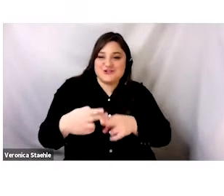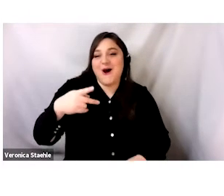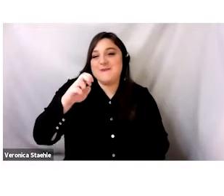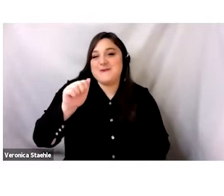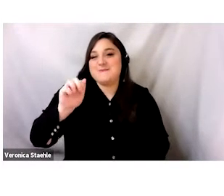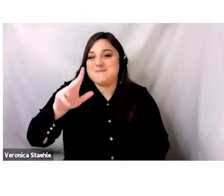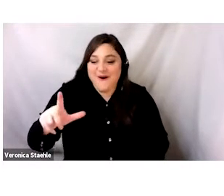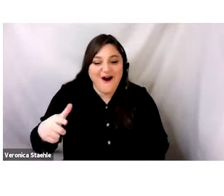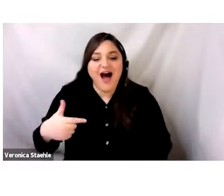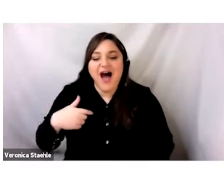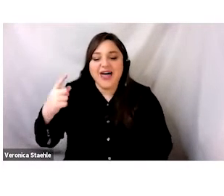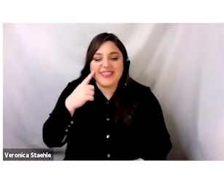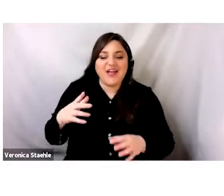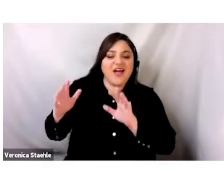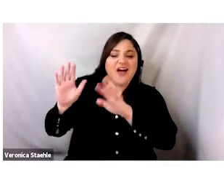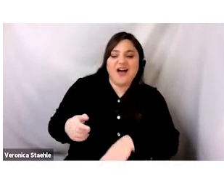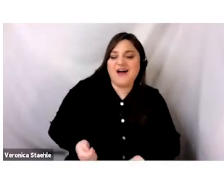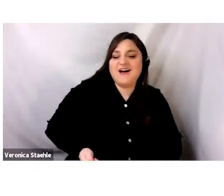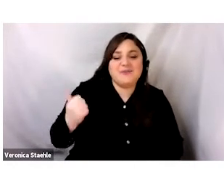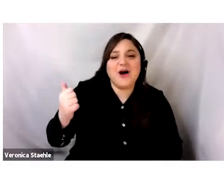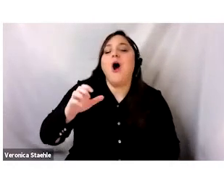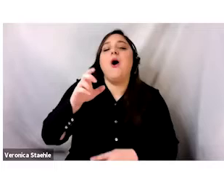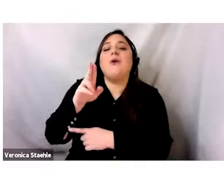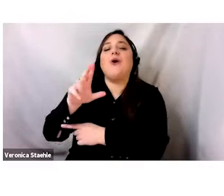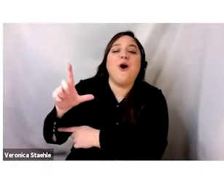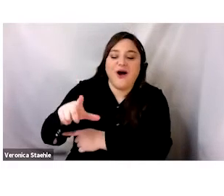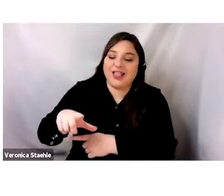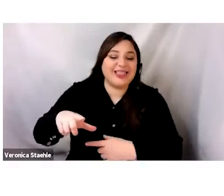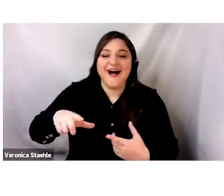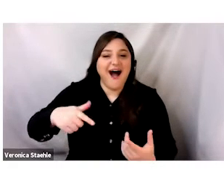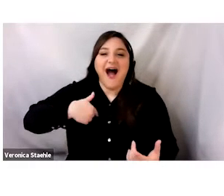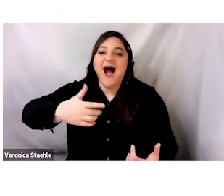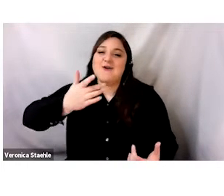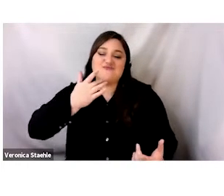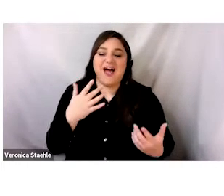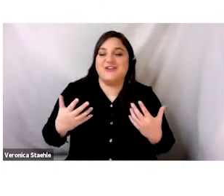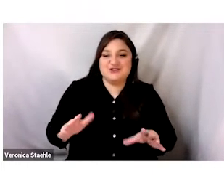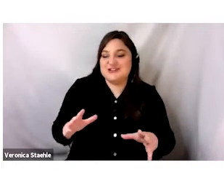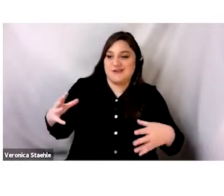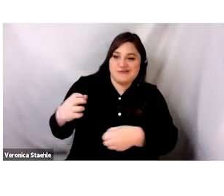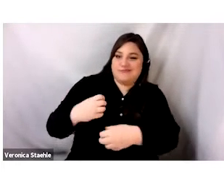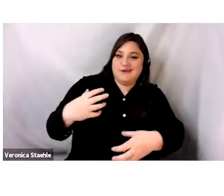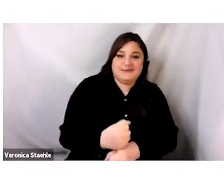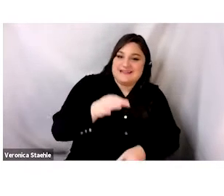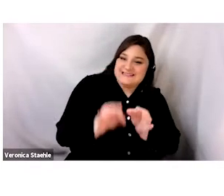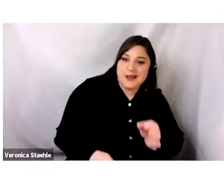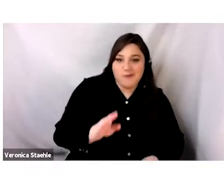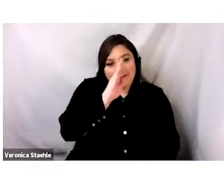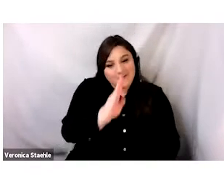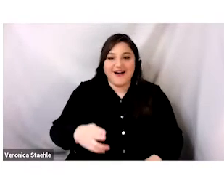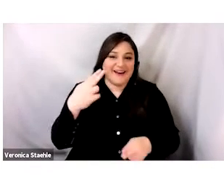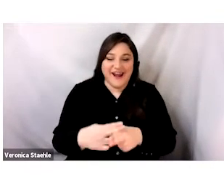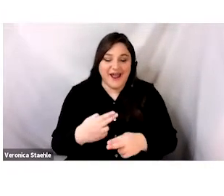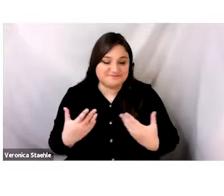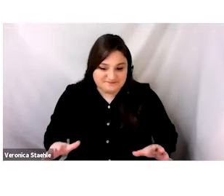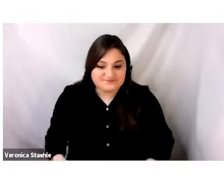explains my personality of like getting things done and getting to the point. I am a serial social entrepreneur, having started 5 different businesses,